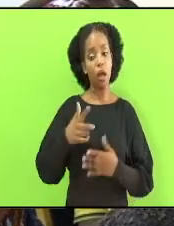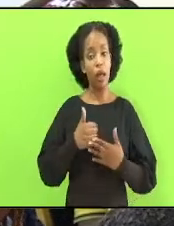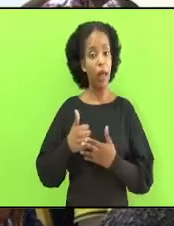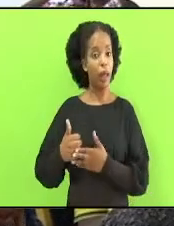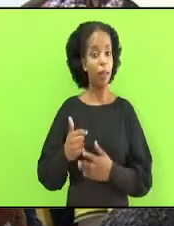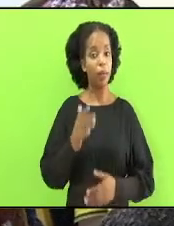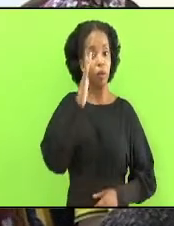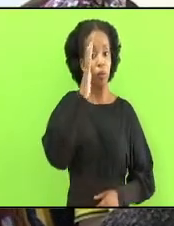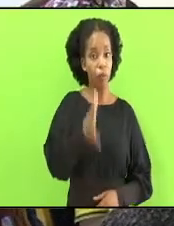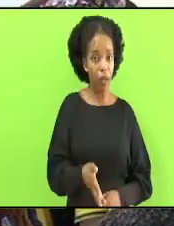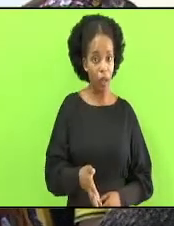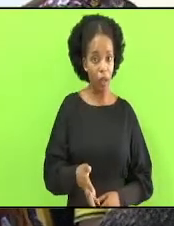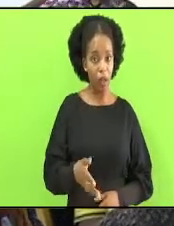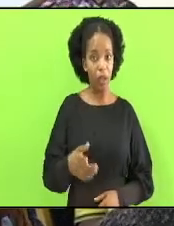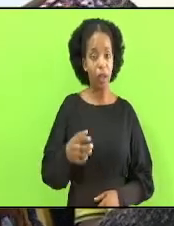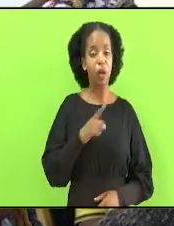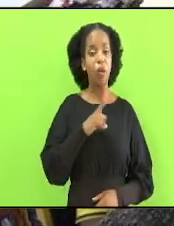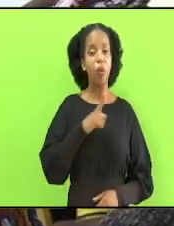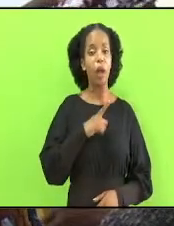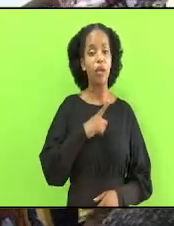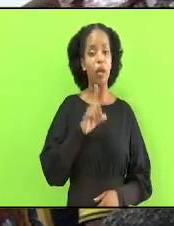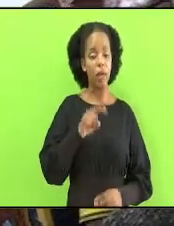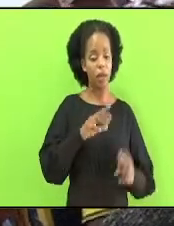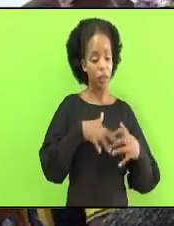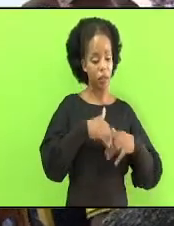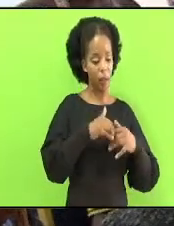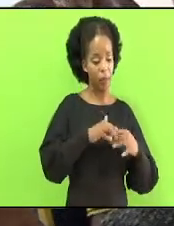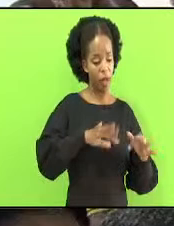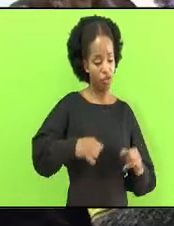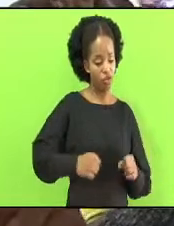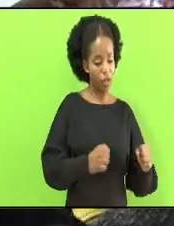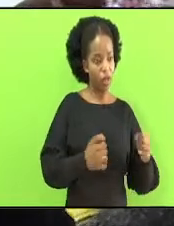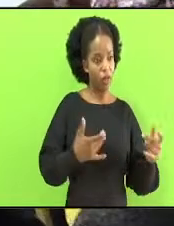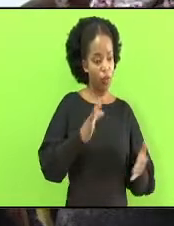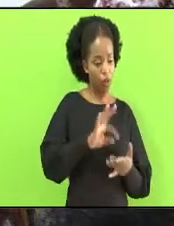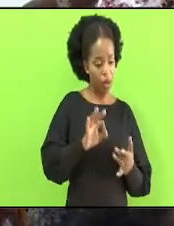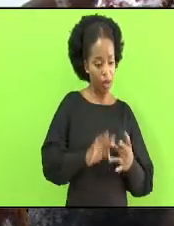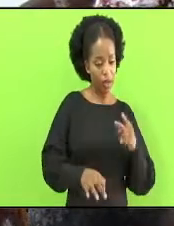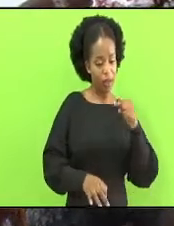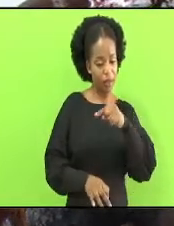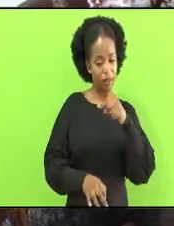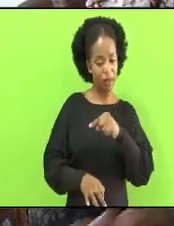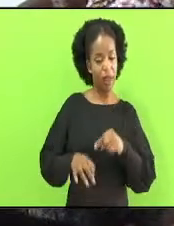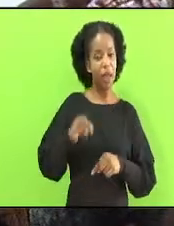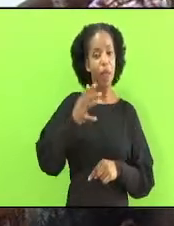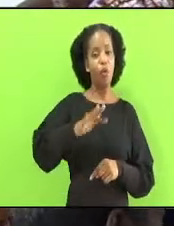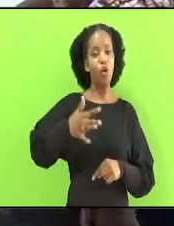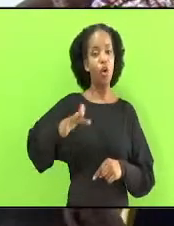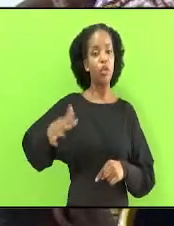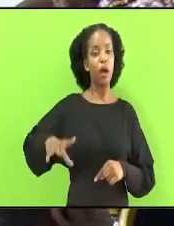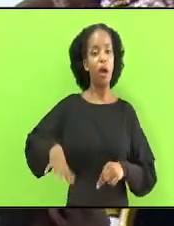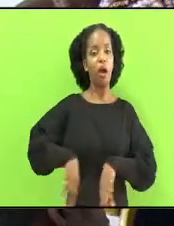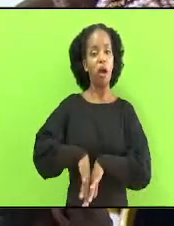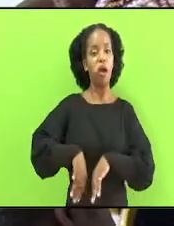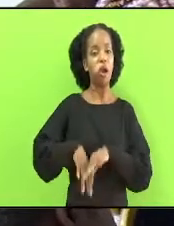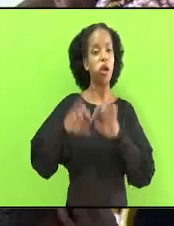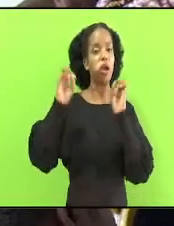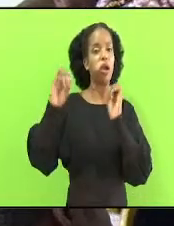sa go avoid mello ko metseng ya matlakala, and also those field fires, those garbage